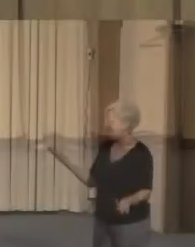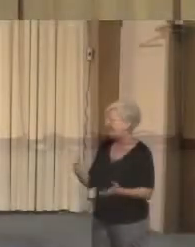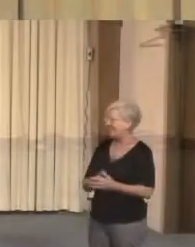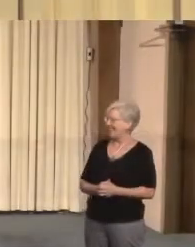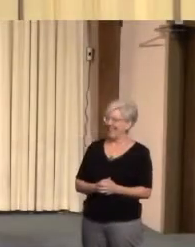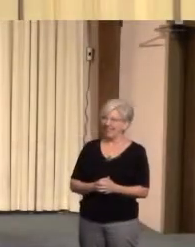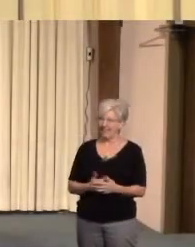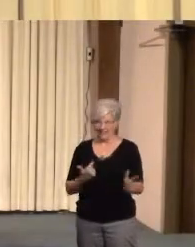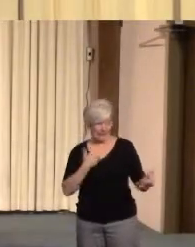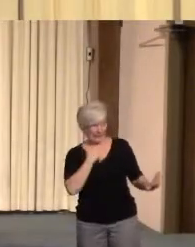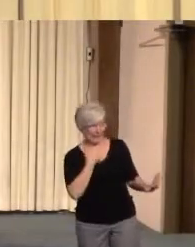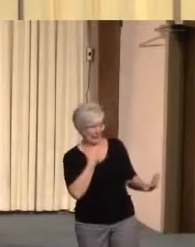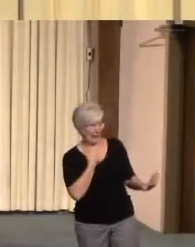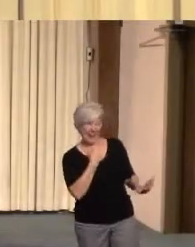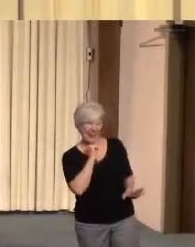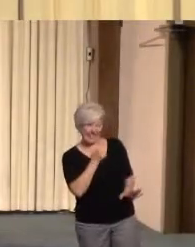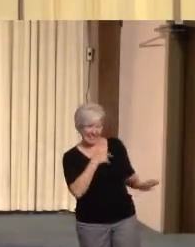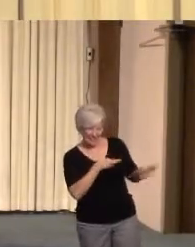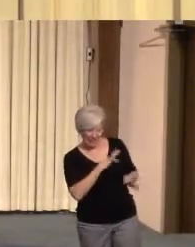follow that.